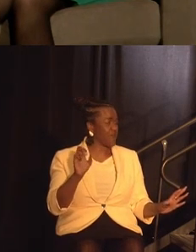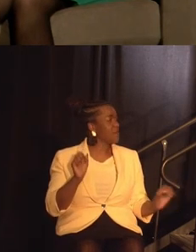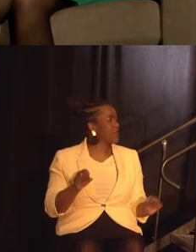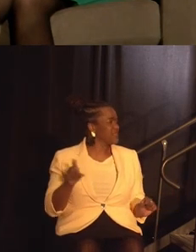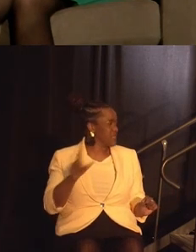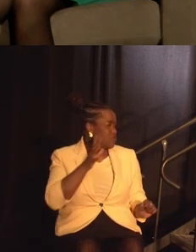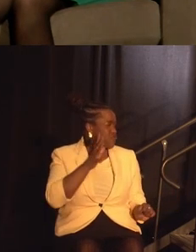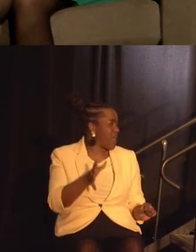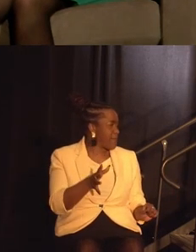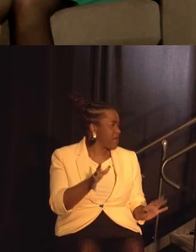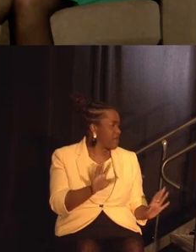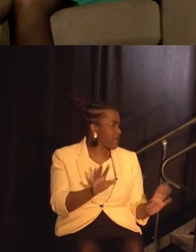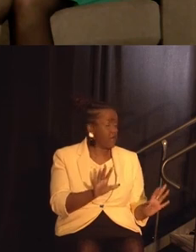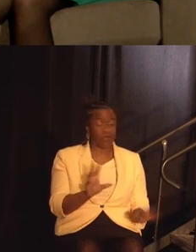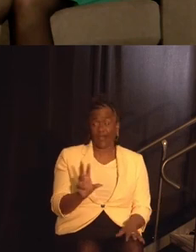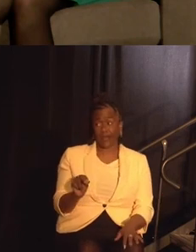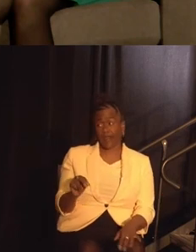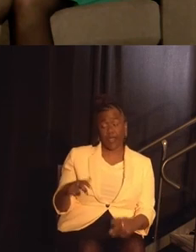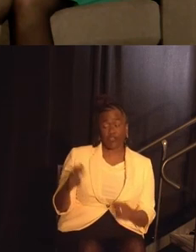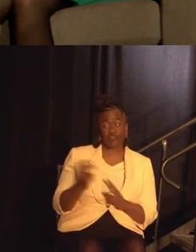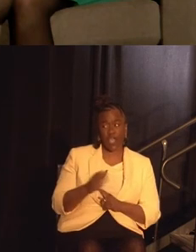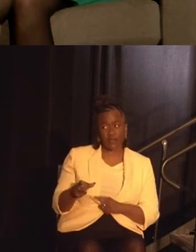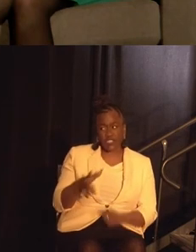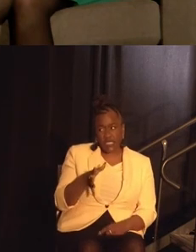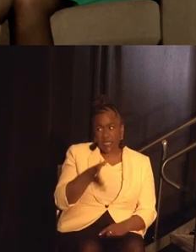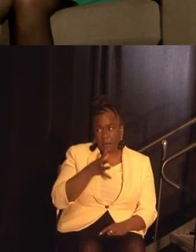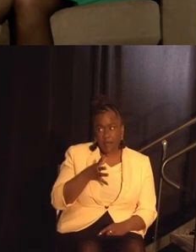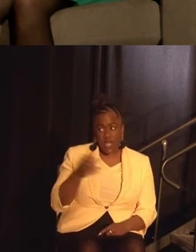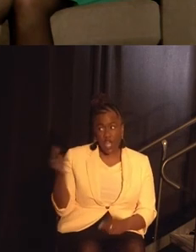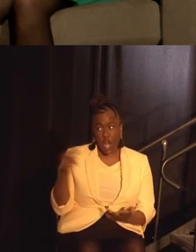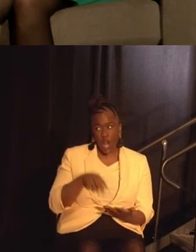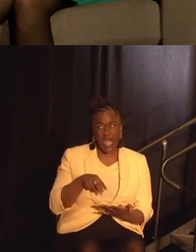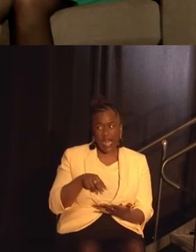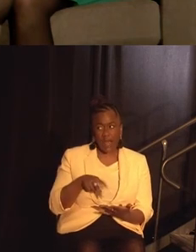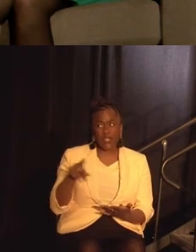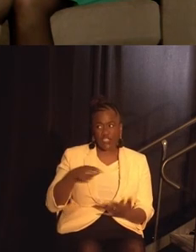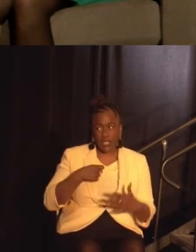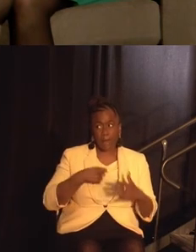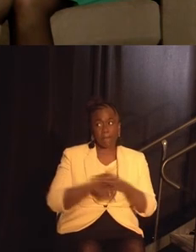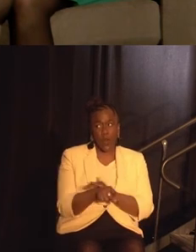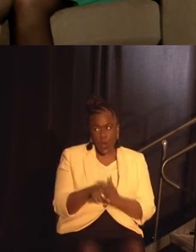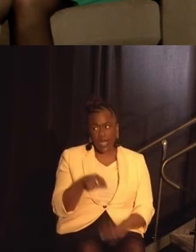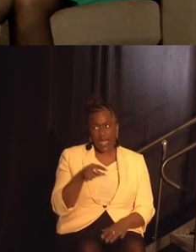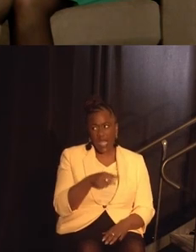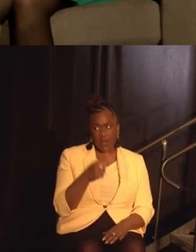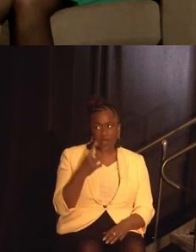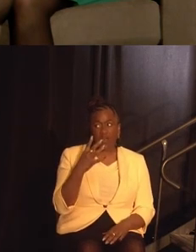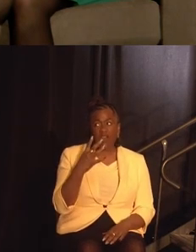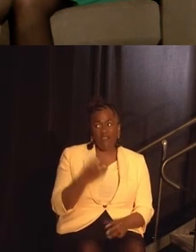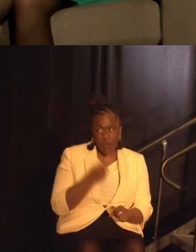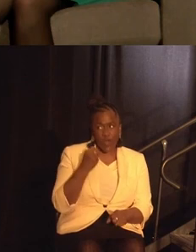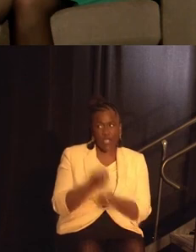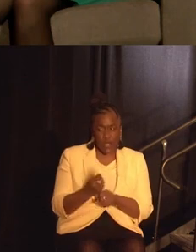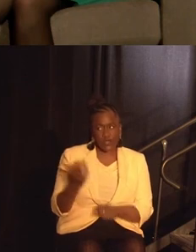grandmother. Not so, champ. She's his mom. Look it up. She gave birth to him 4 years